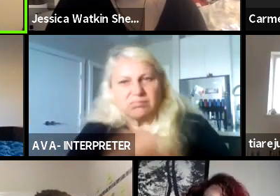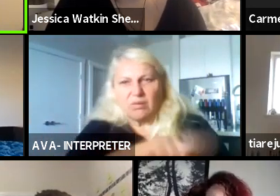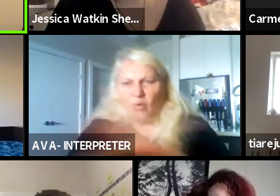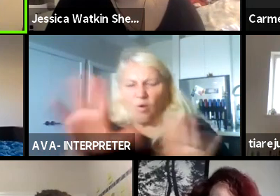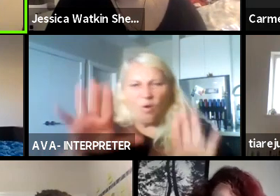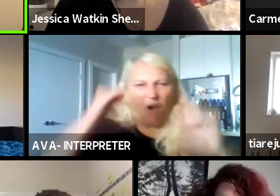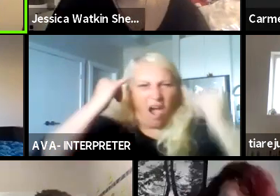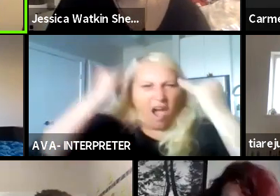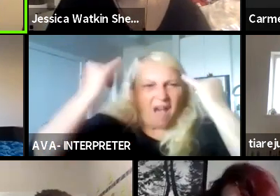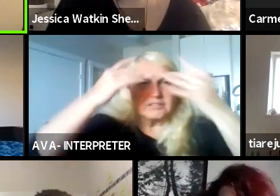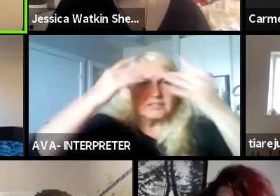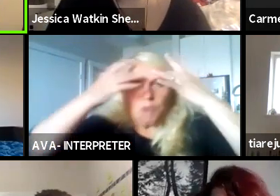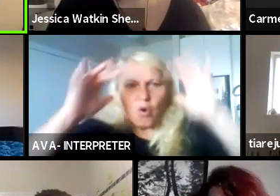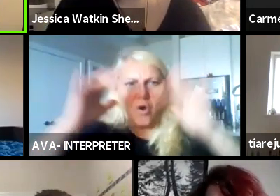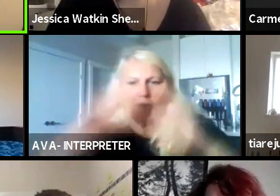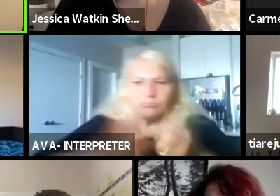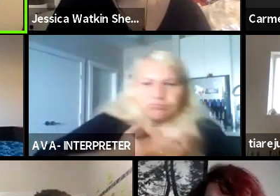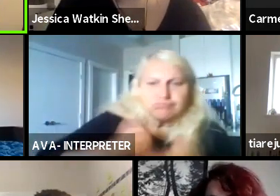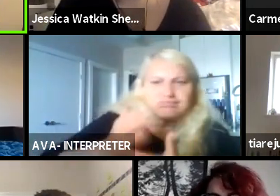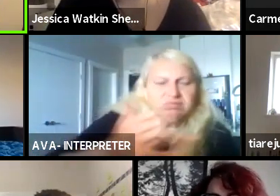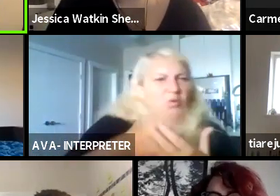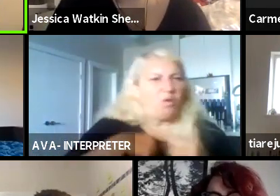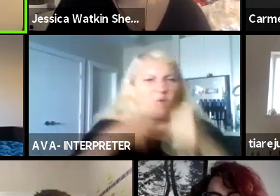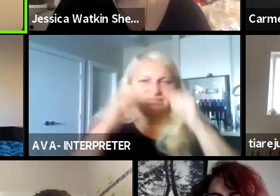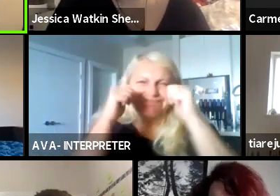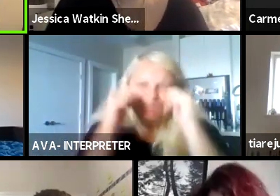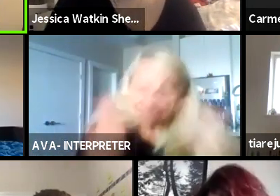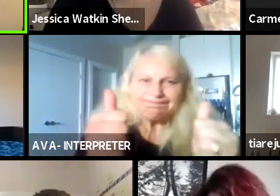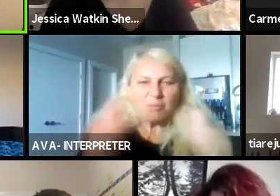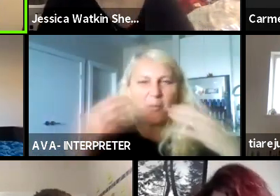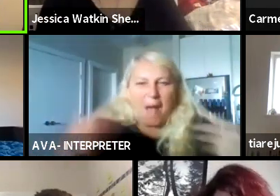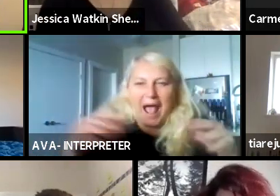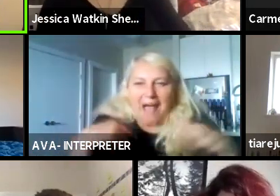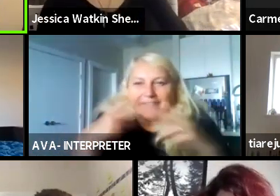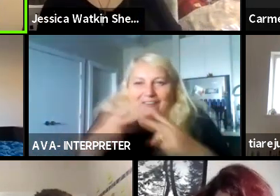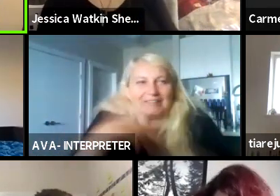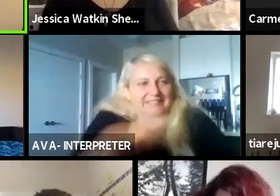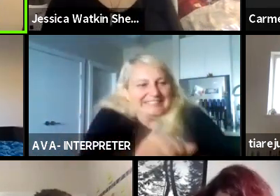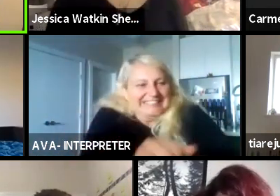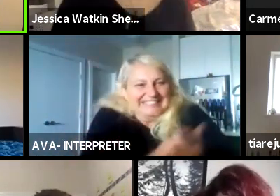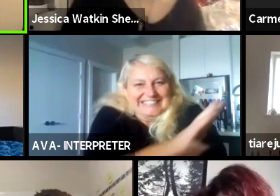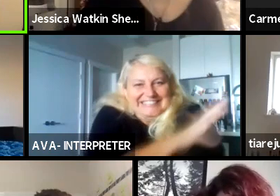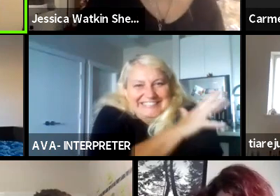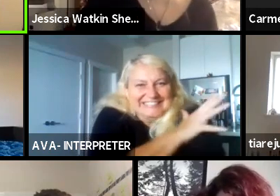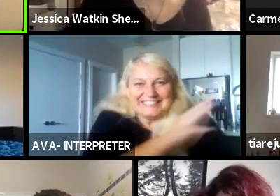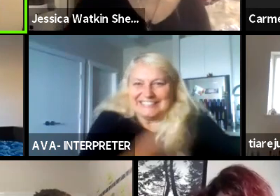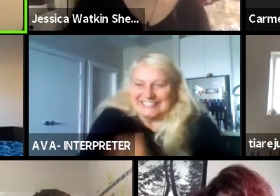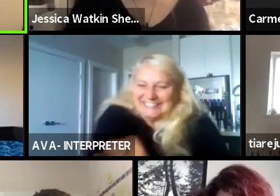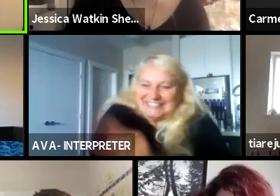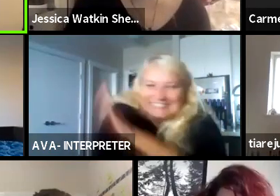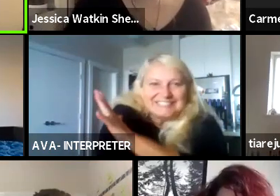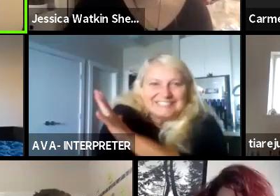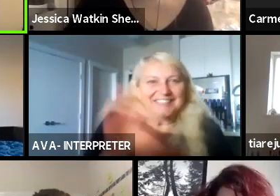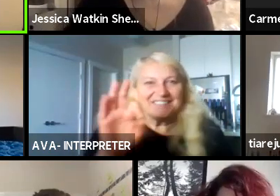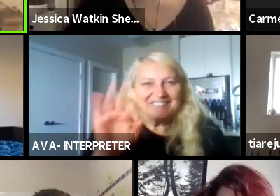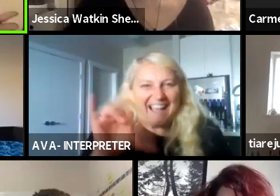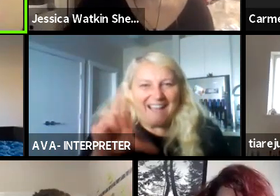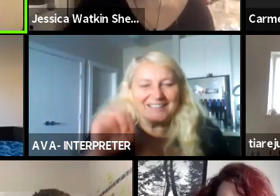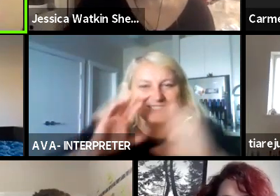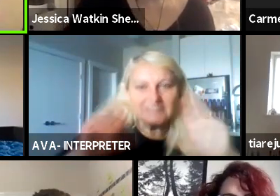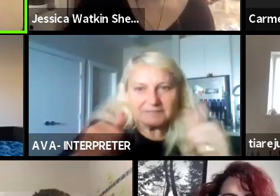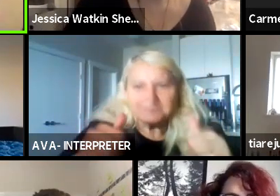now. I'm going to move us to a third question, but that second question was really productive. So if we